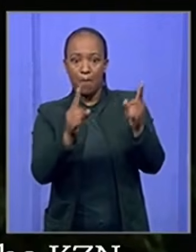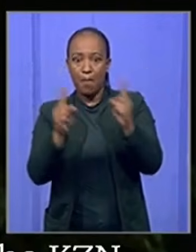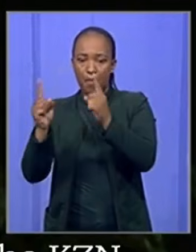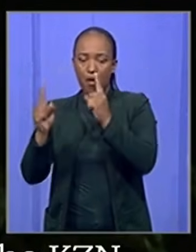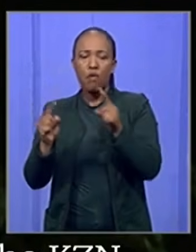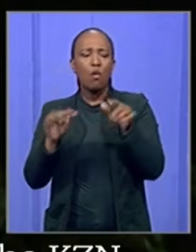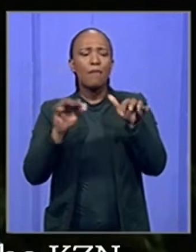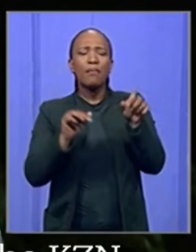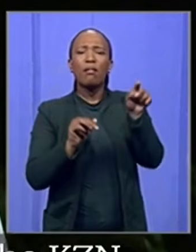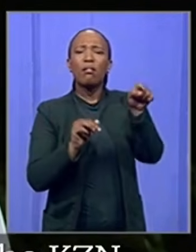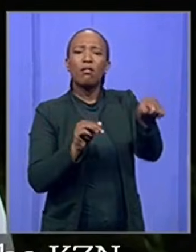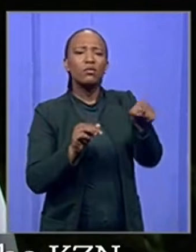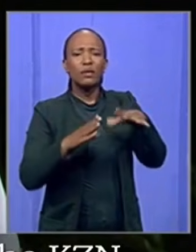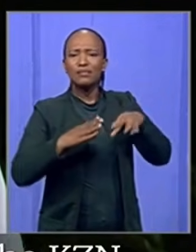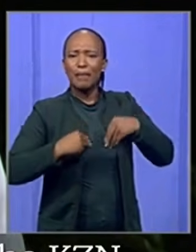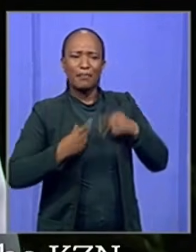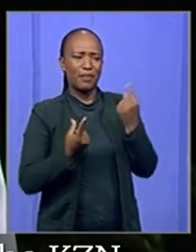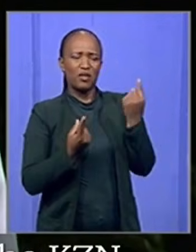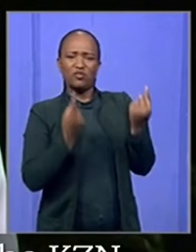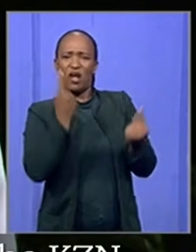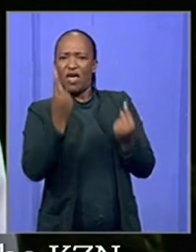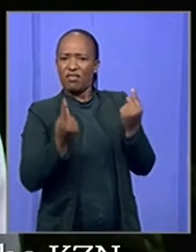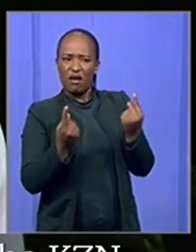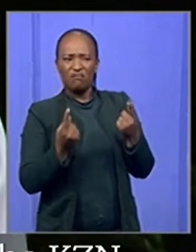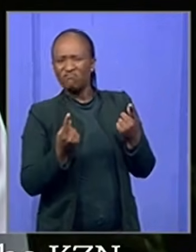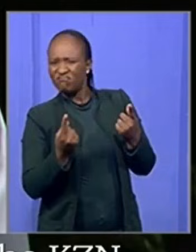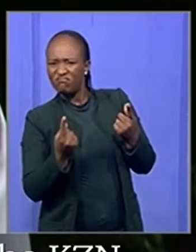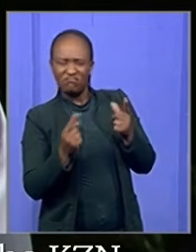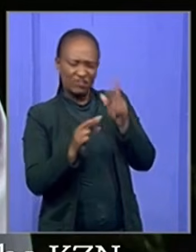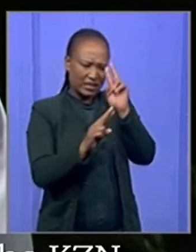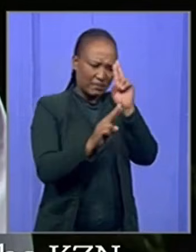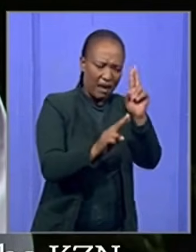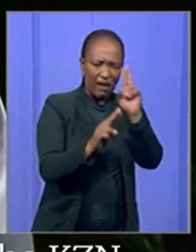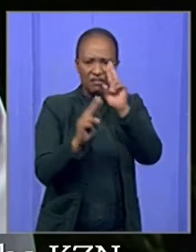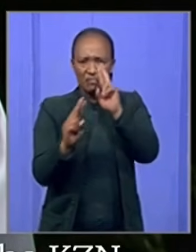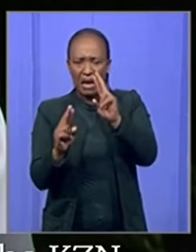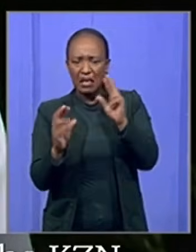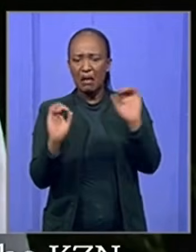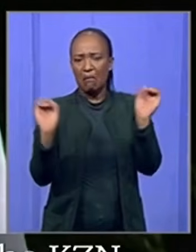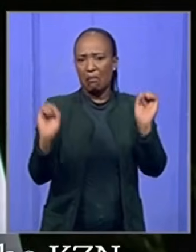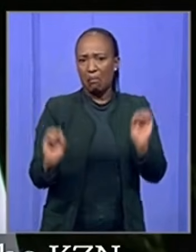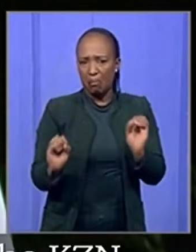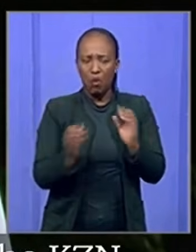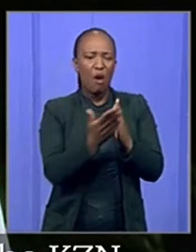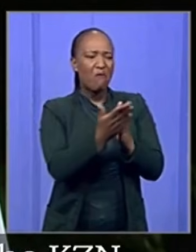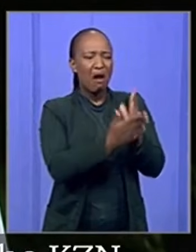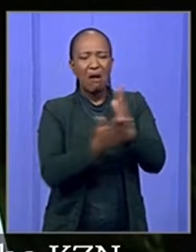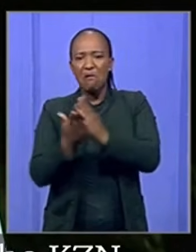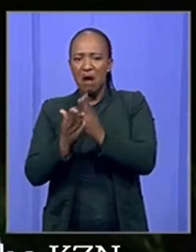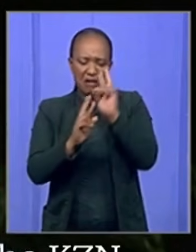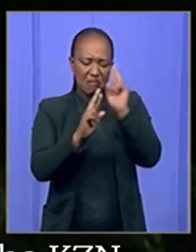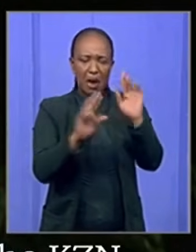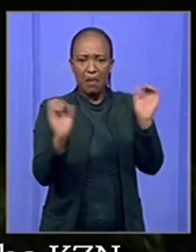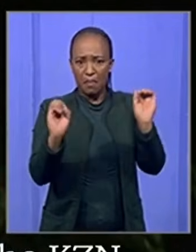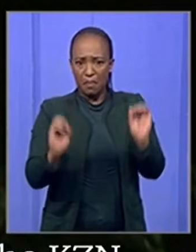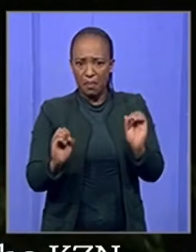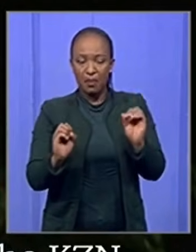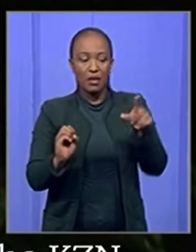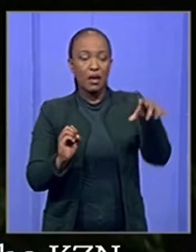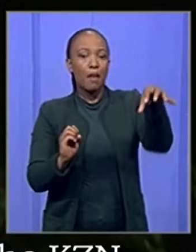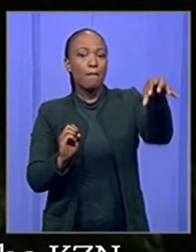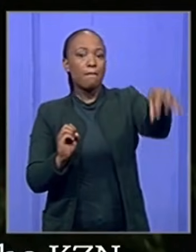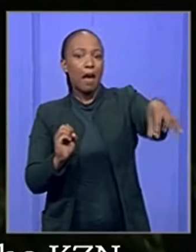each other, people who violate each other's rights as contained in the Constitution. So that forces us